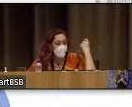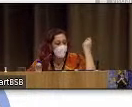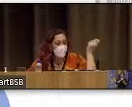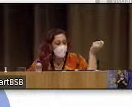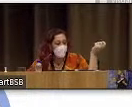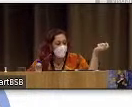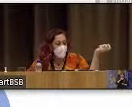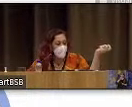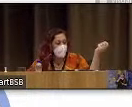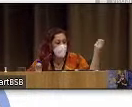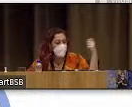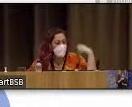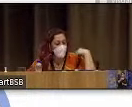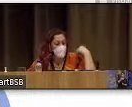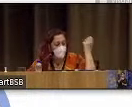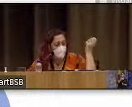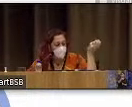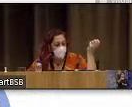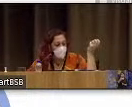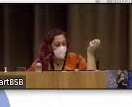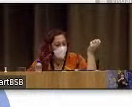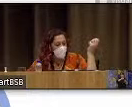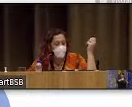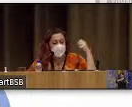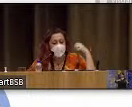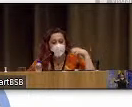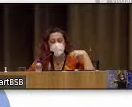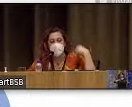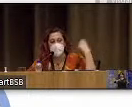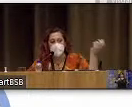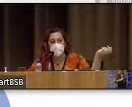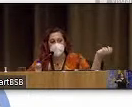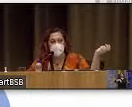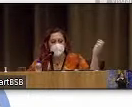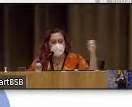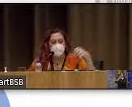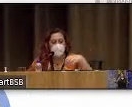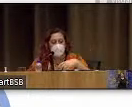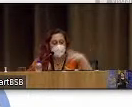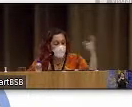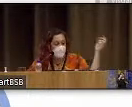SUS, the United Health for Brazil. More than